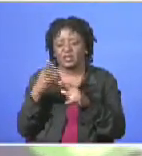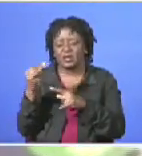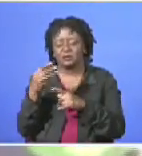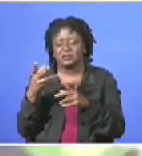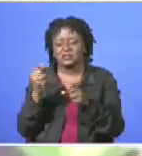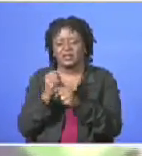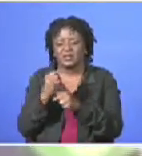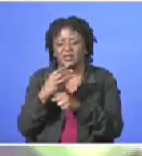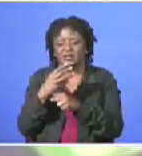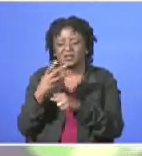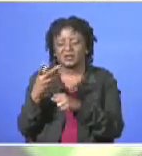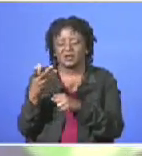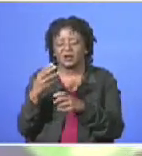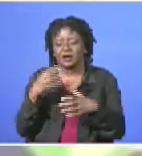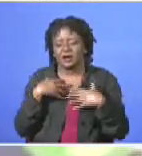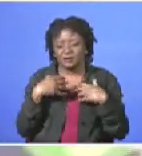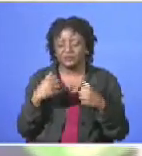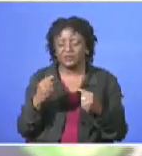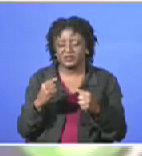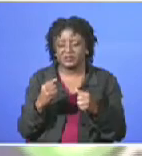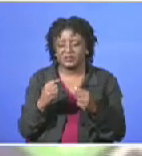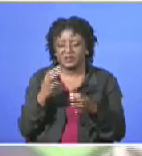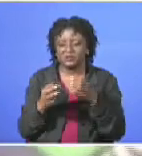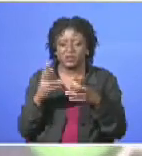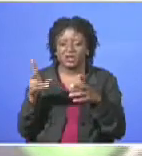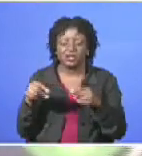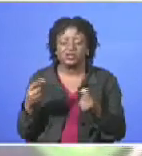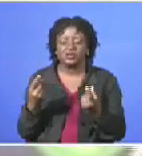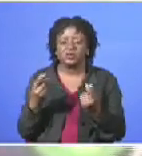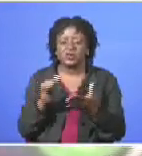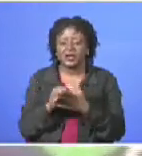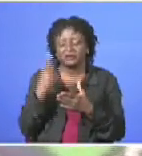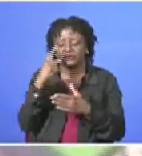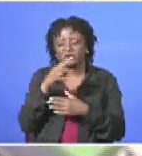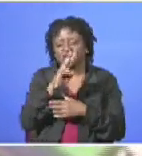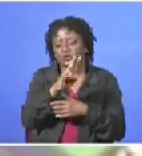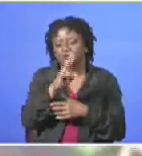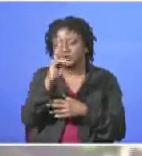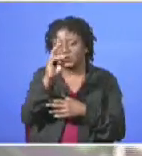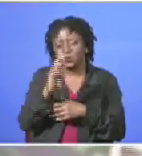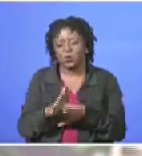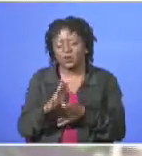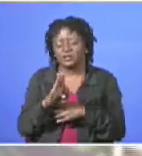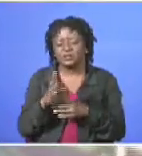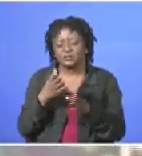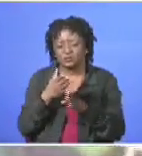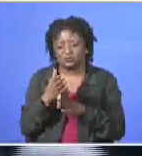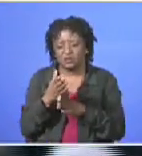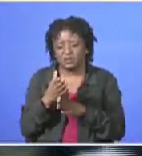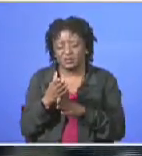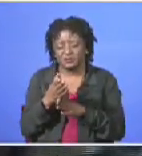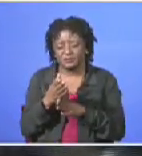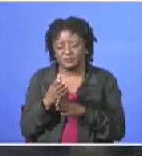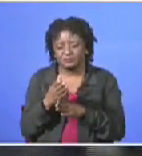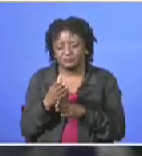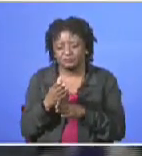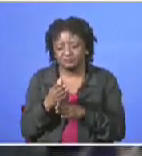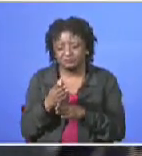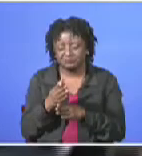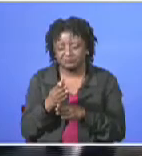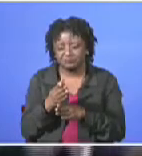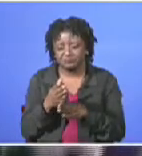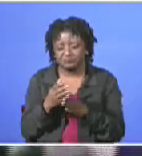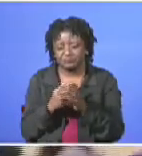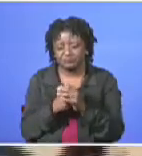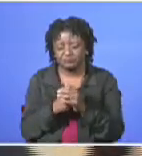when we do it for 2 quarters straight or 3 quarters straight and see that, you know, and see that we're hard to stop in those runs, it's a good time. No,